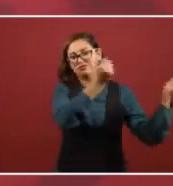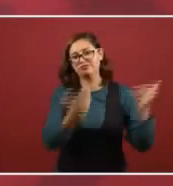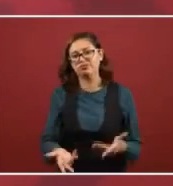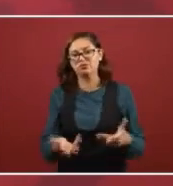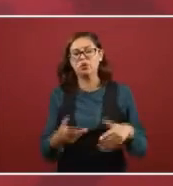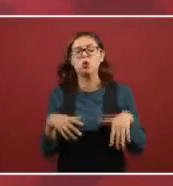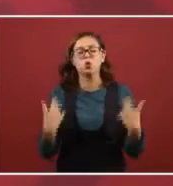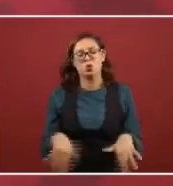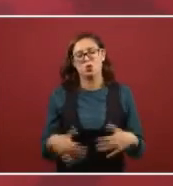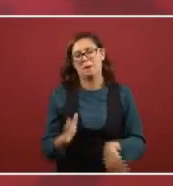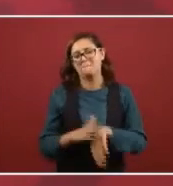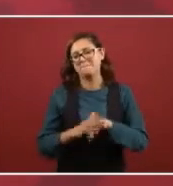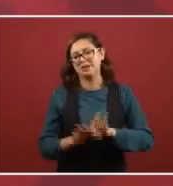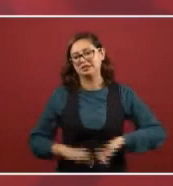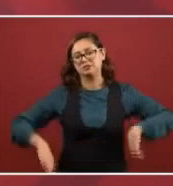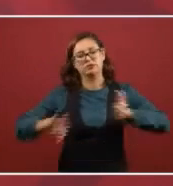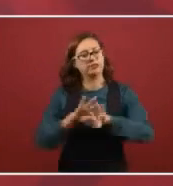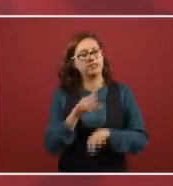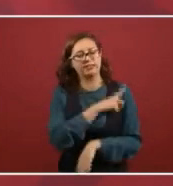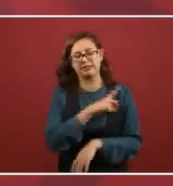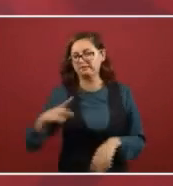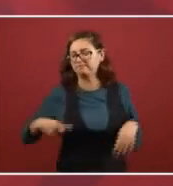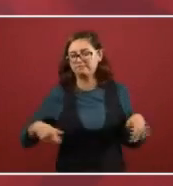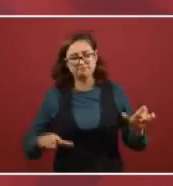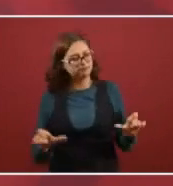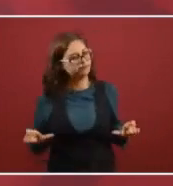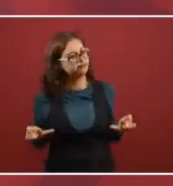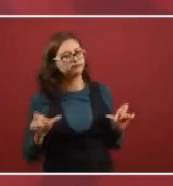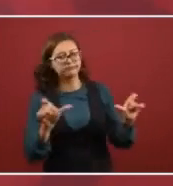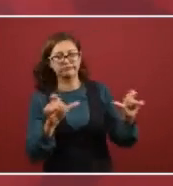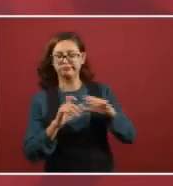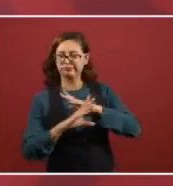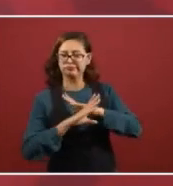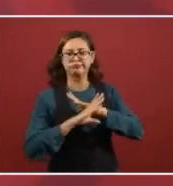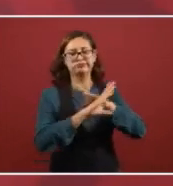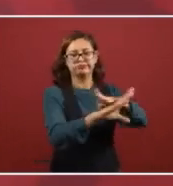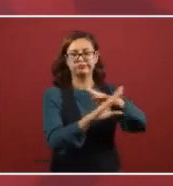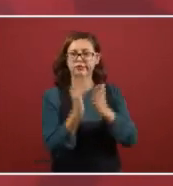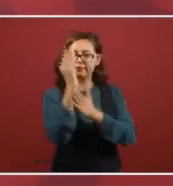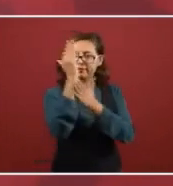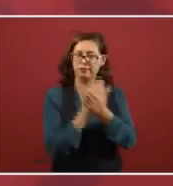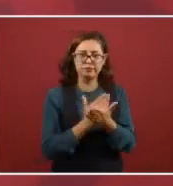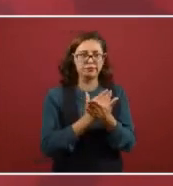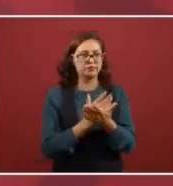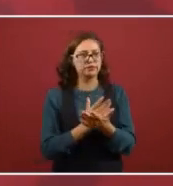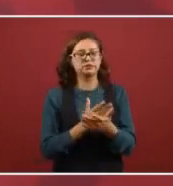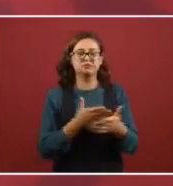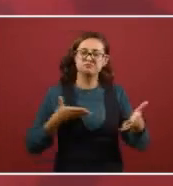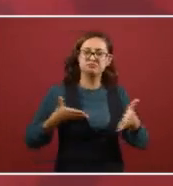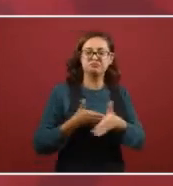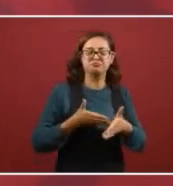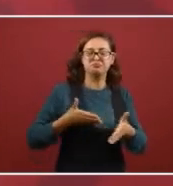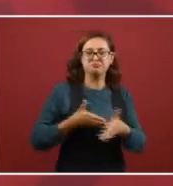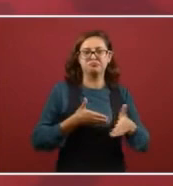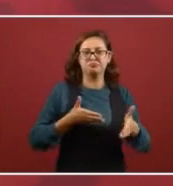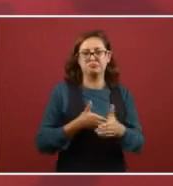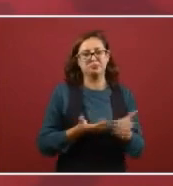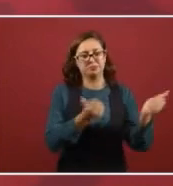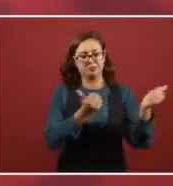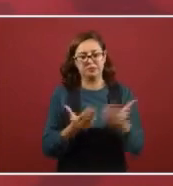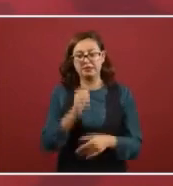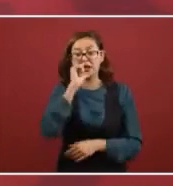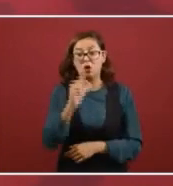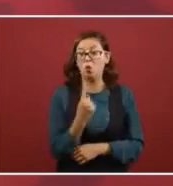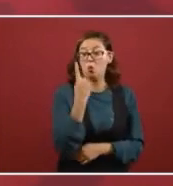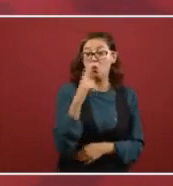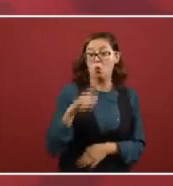sumamente relevante So it's utilizar, very reducir relatively y controlar to ese control tráfico de armas hacia México. the trafficking Cada of arma que arms pasa a